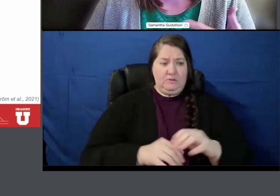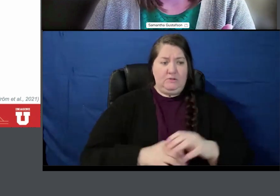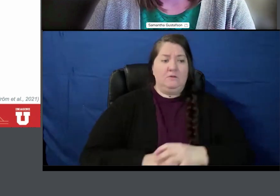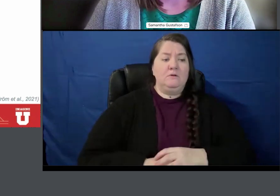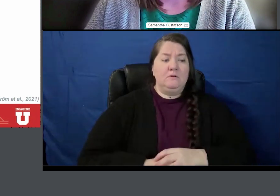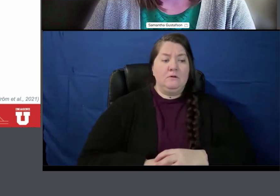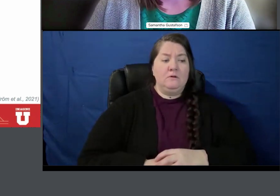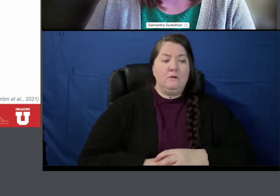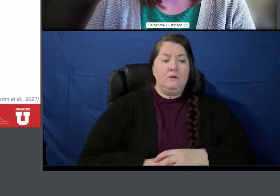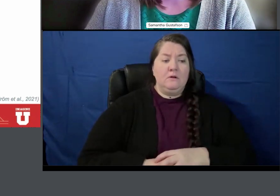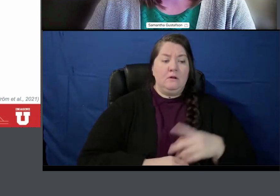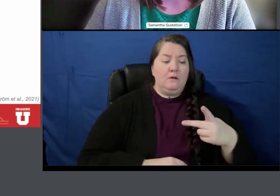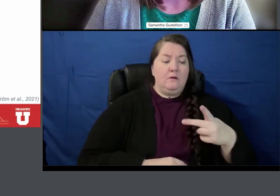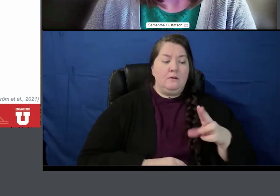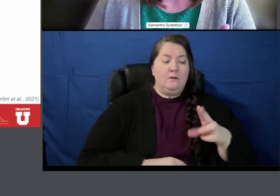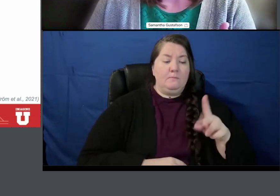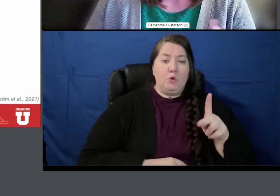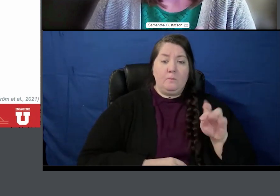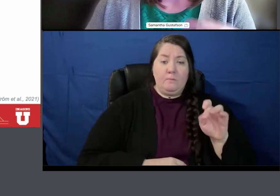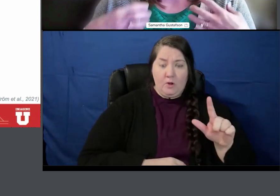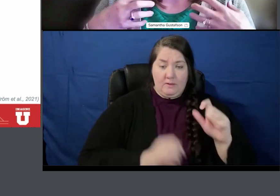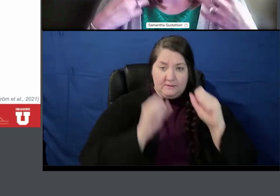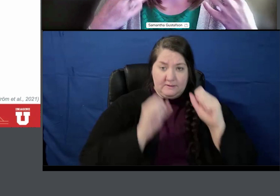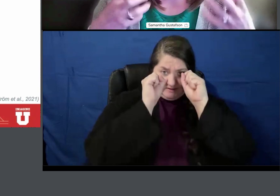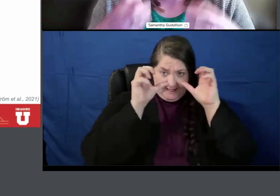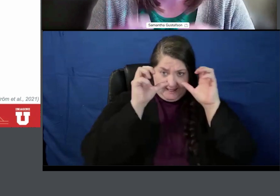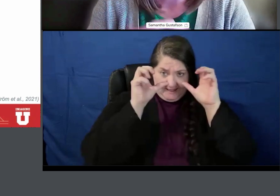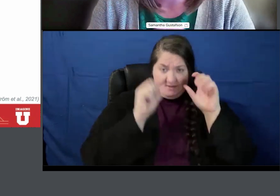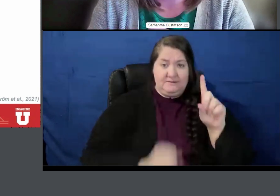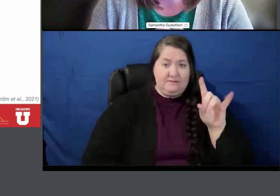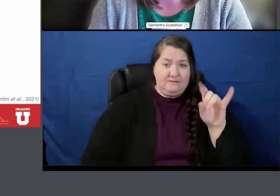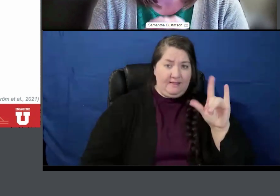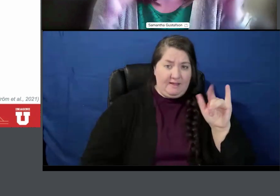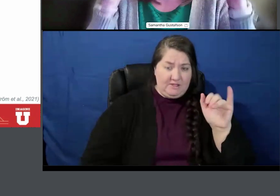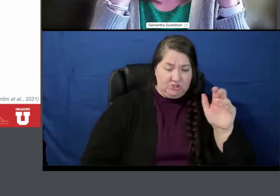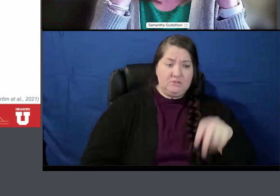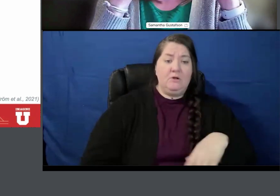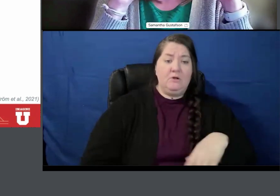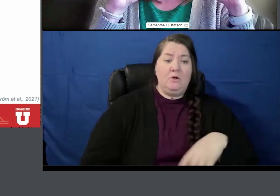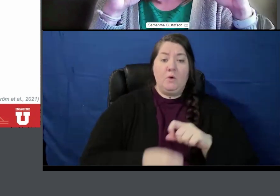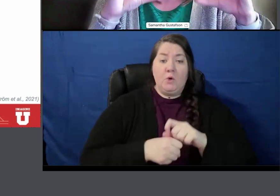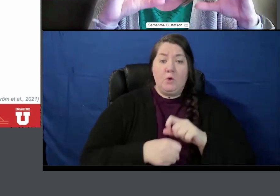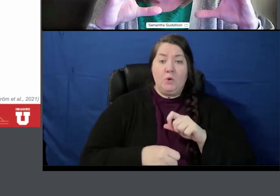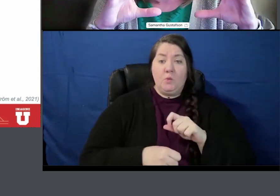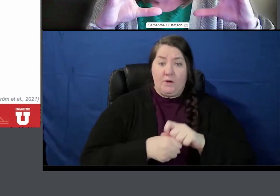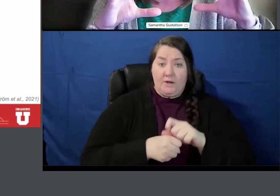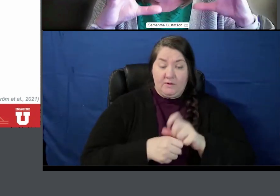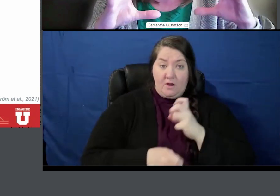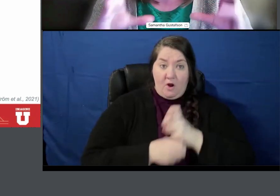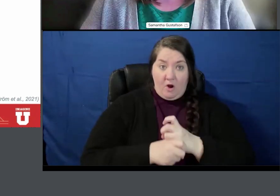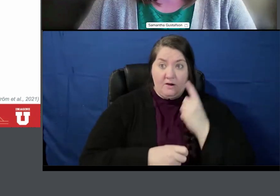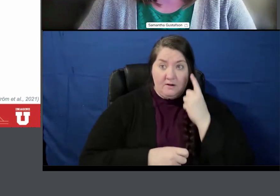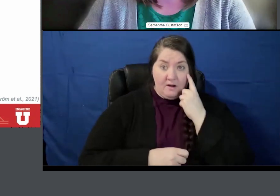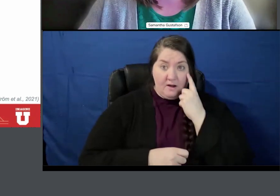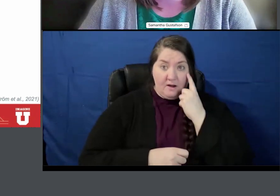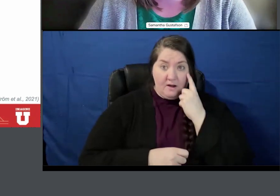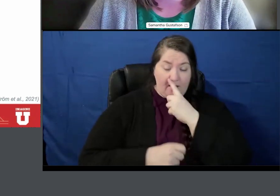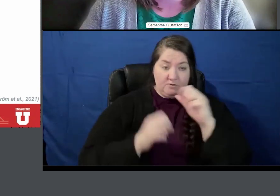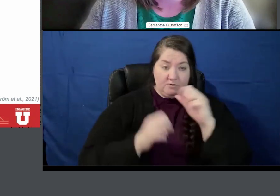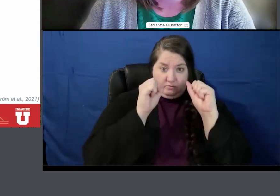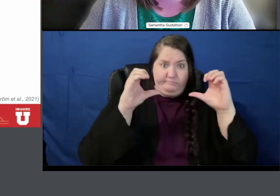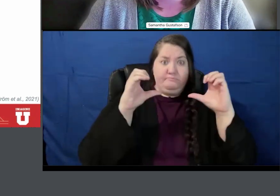something called pupil dilation. So when we're working really hard to do something, our pupils tend to get bigger and bigger with